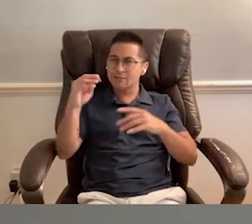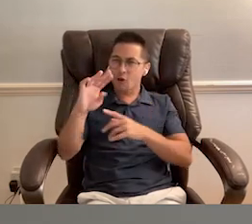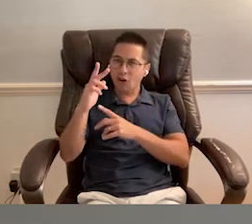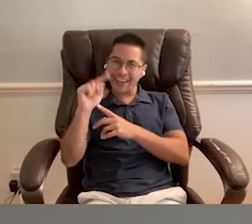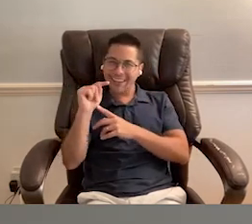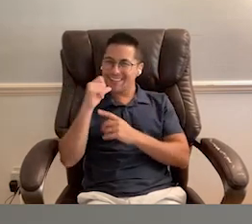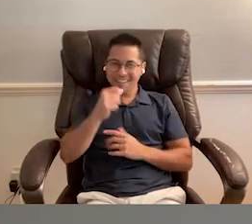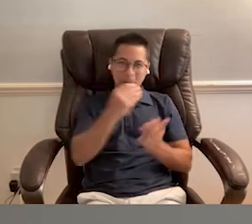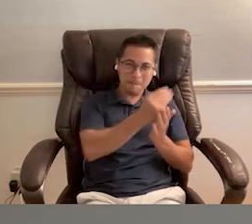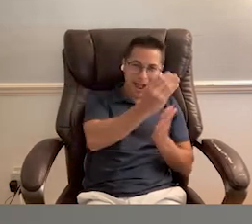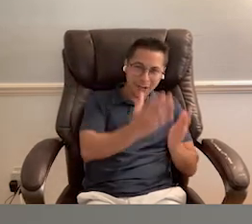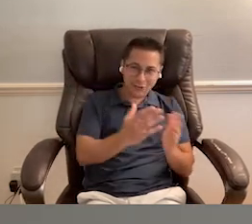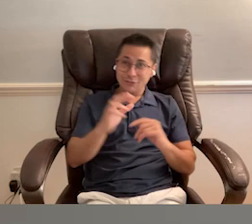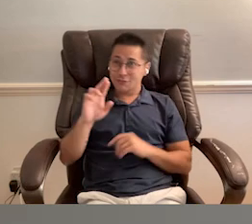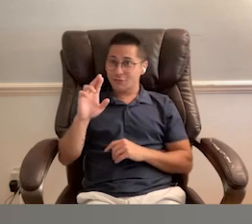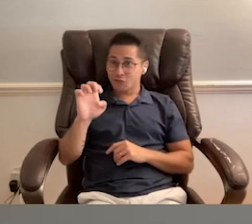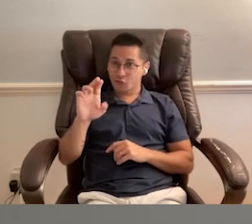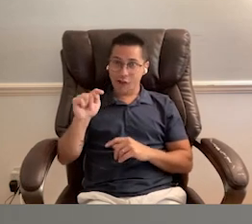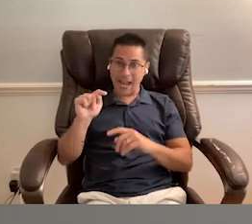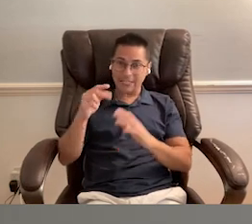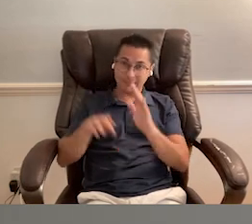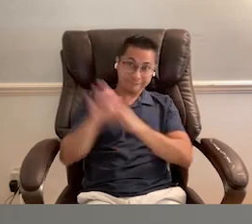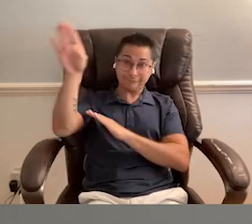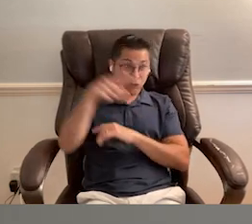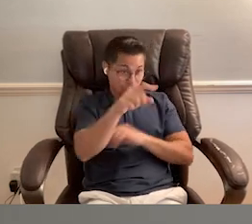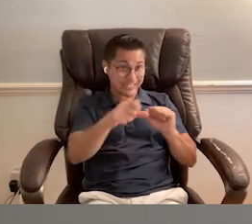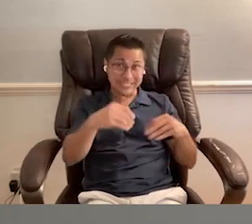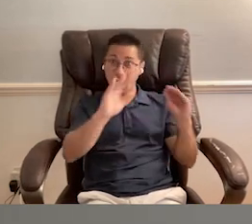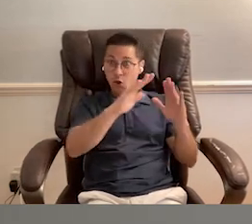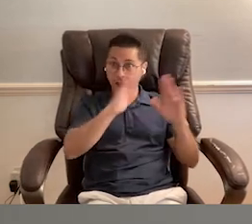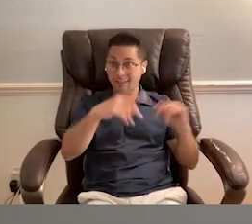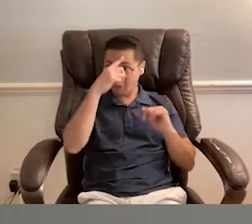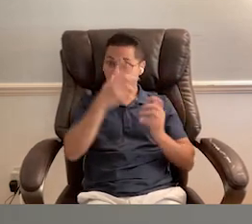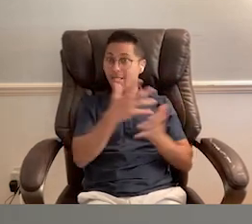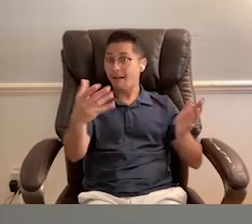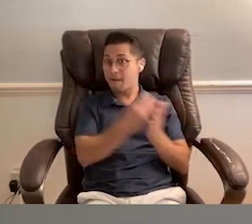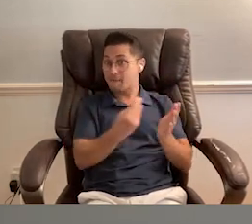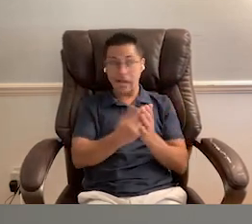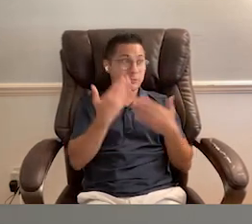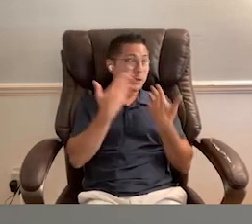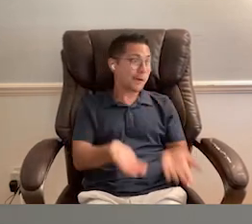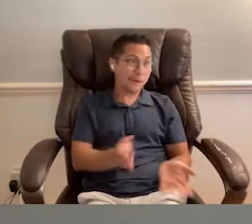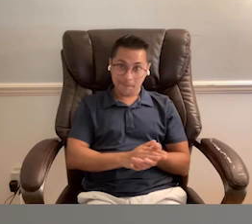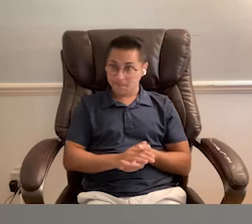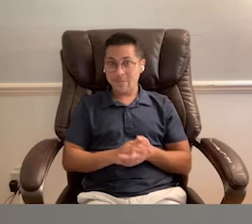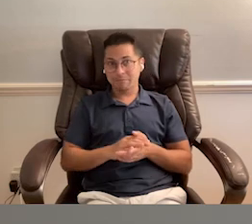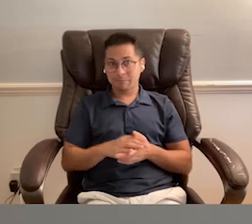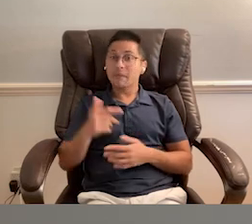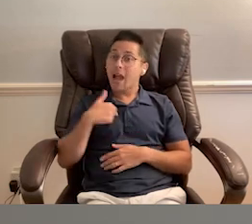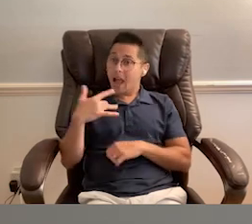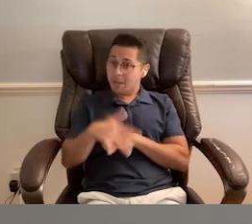a rent the sky or high. You could sell your house for a lot of money, so I don't know. But